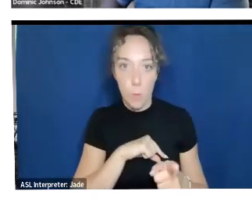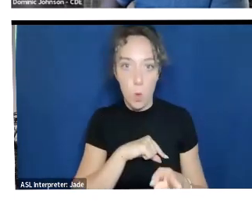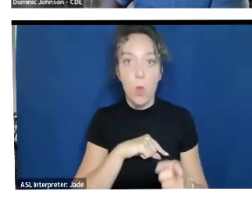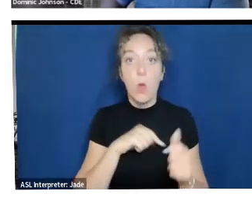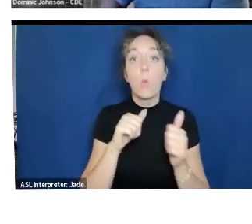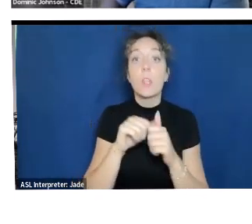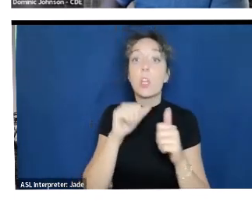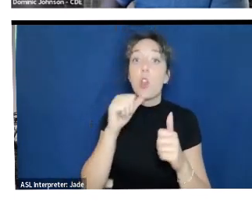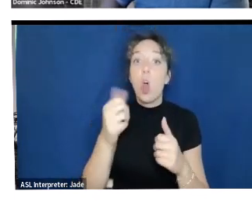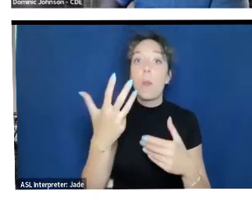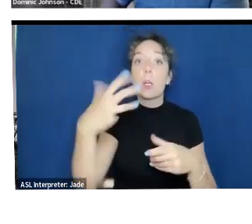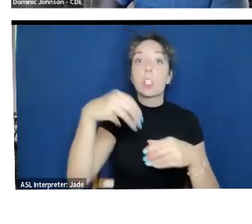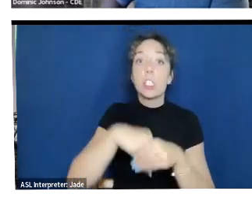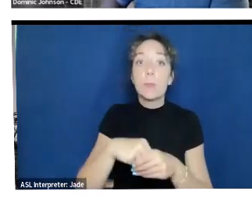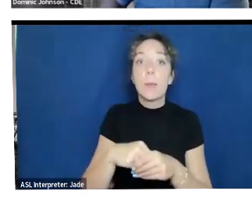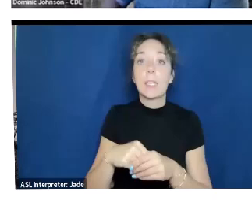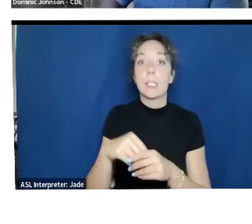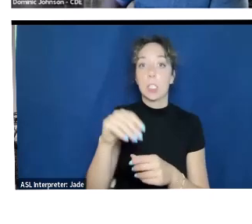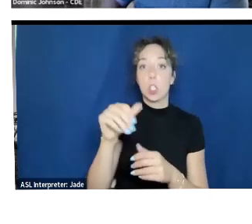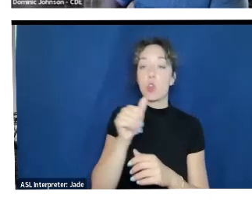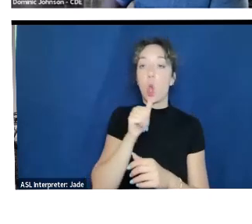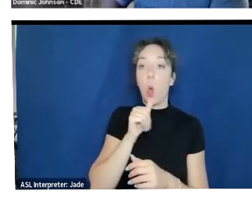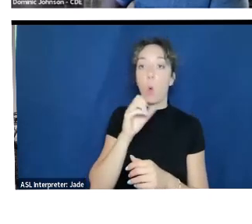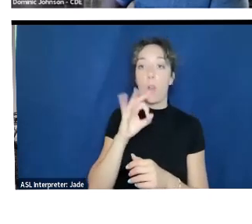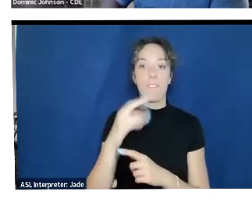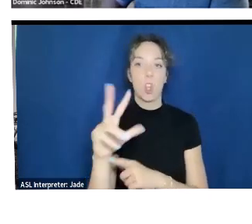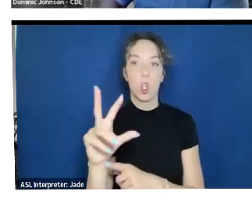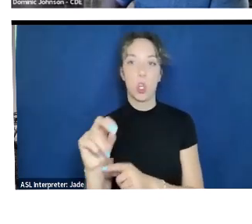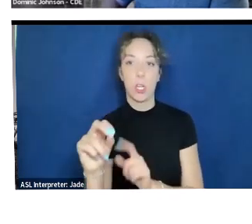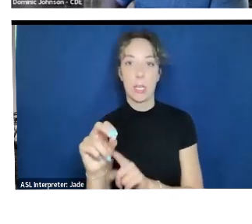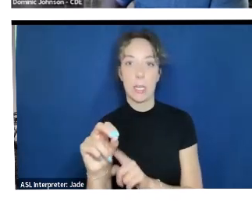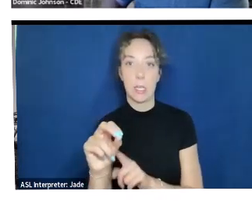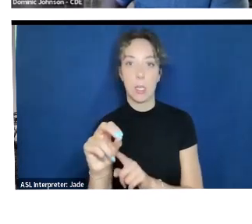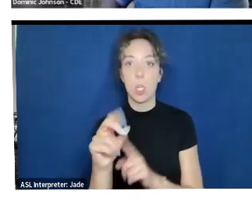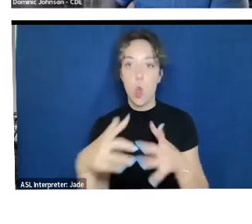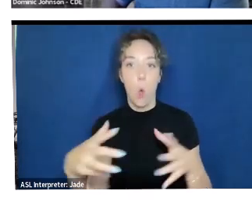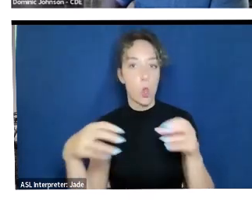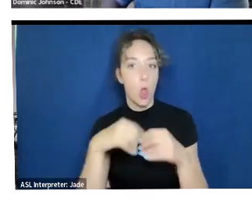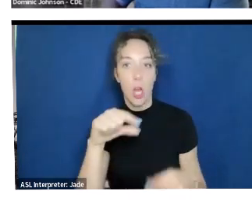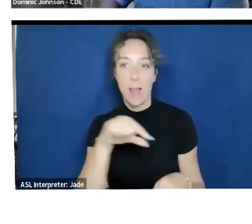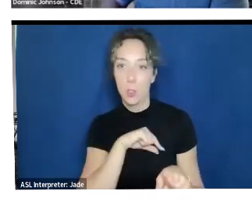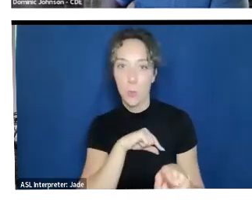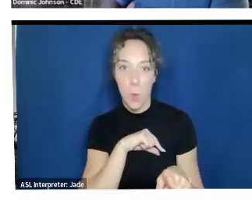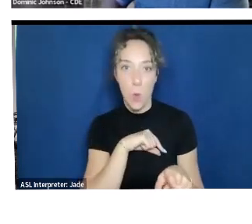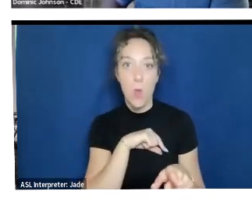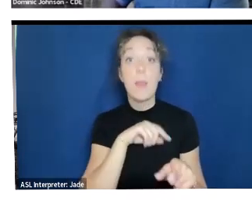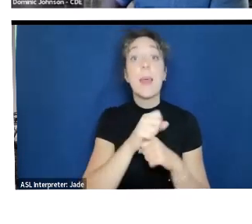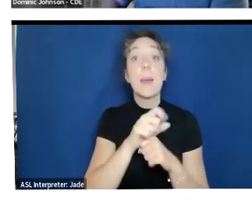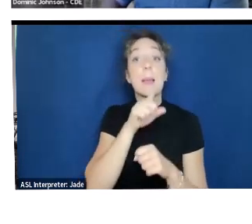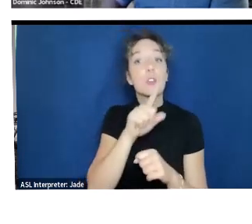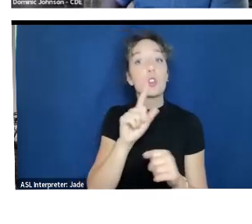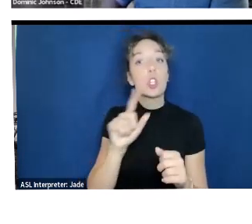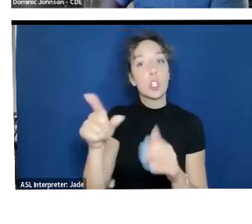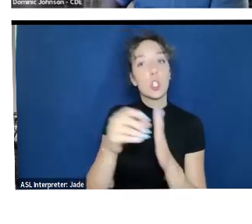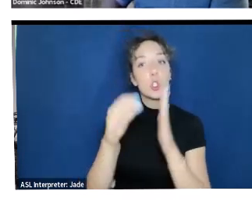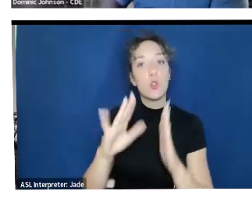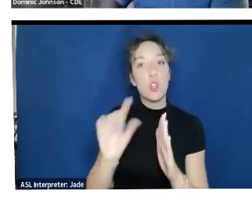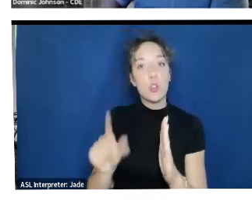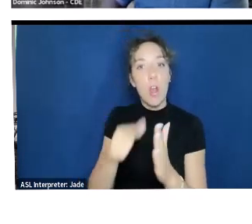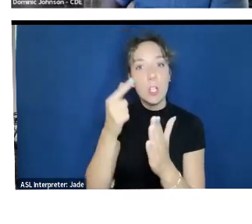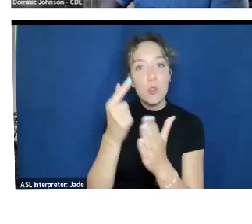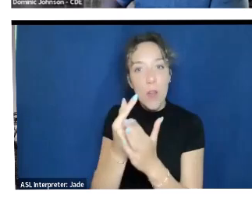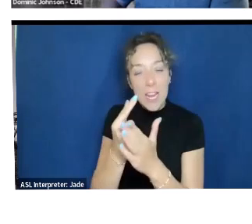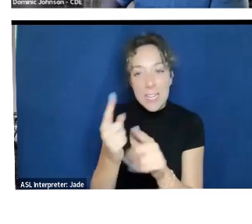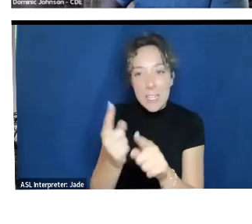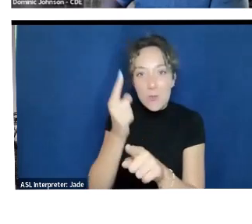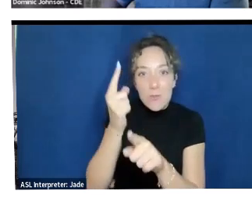no longer eligible. This ensures that the graduating student is attributed correctly to the Students with